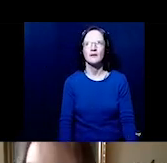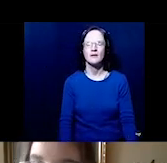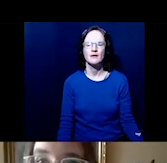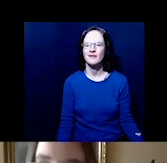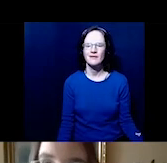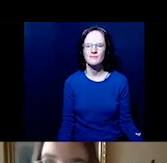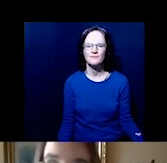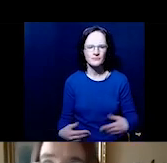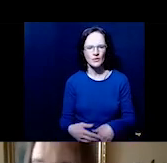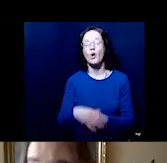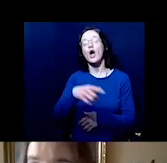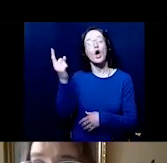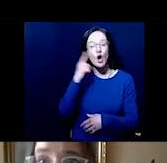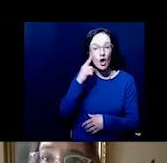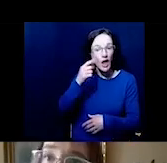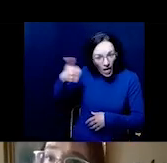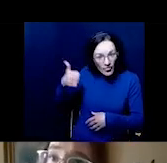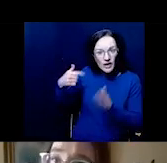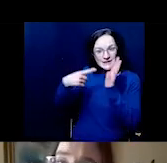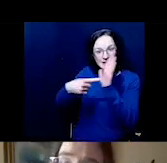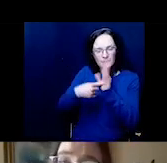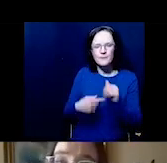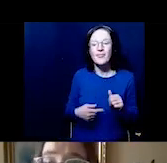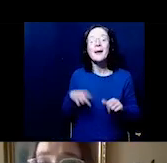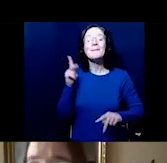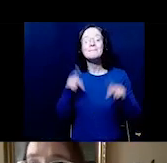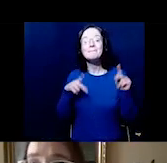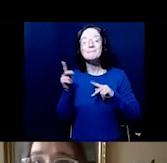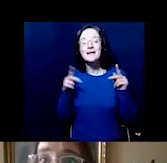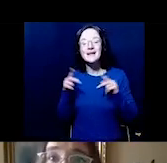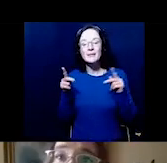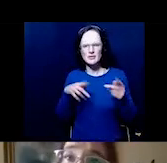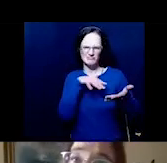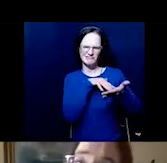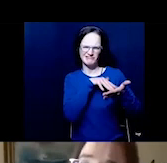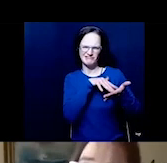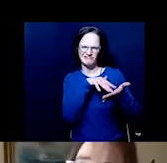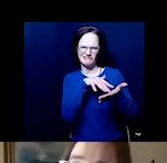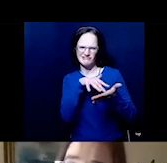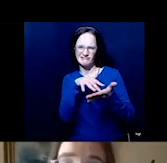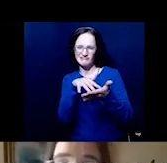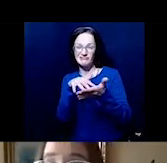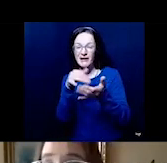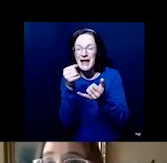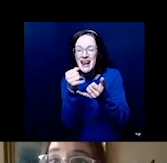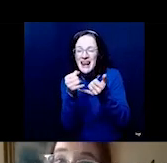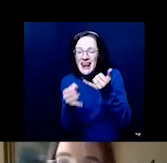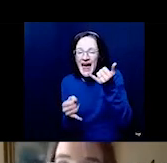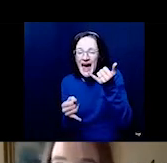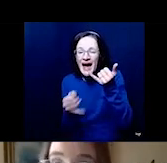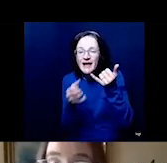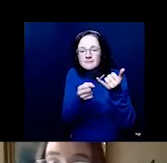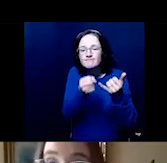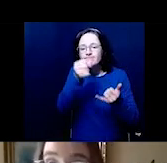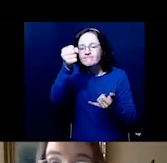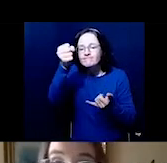one example, I heard this many times, sadly, people who finish all of their studies and they end up at their last field placement, and their